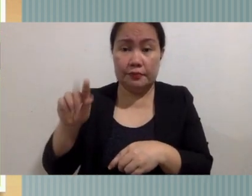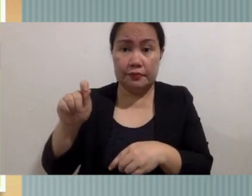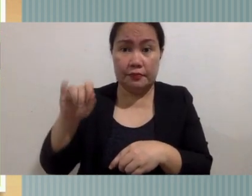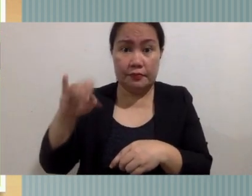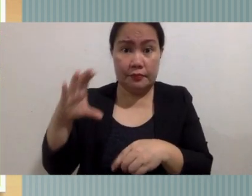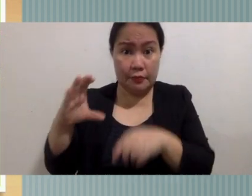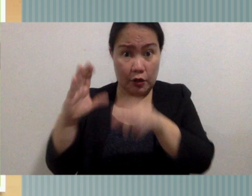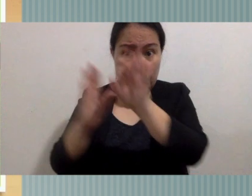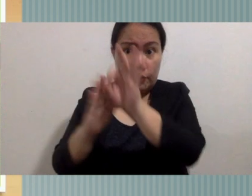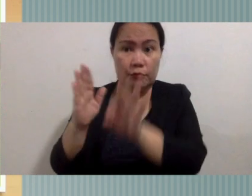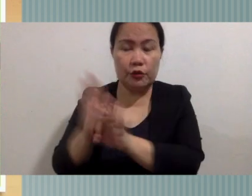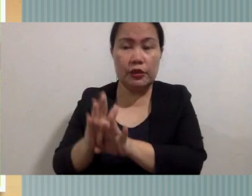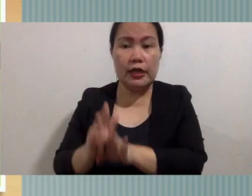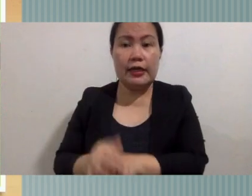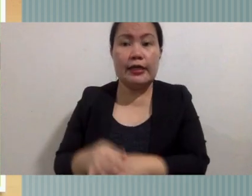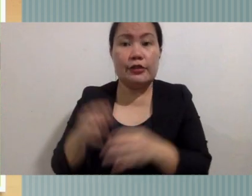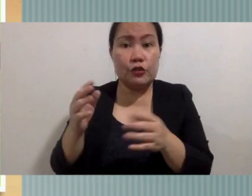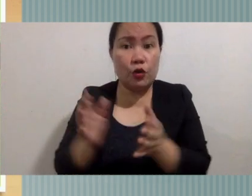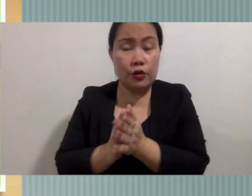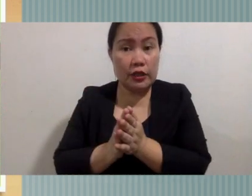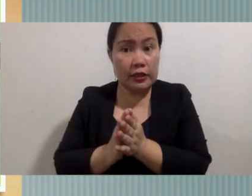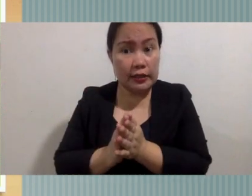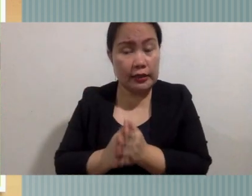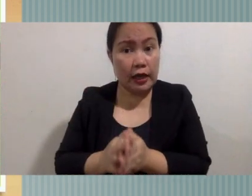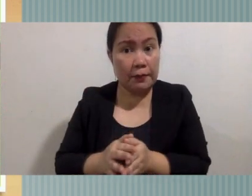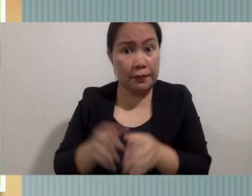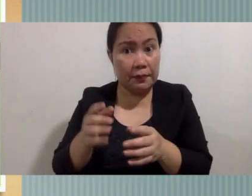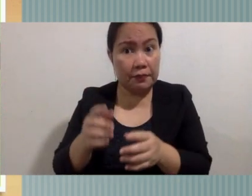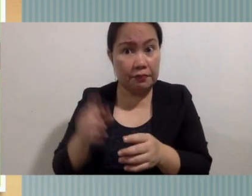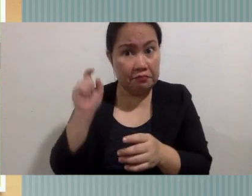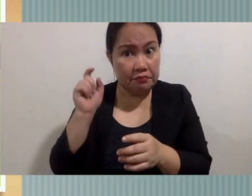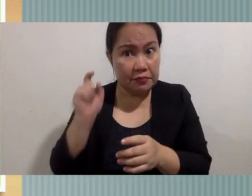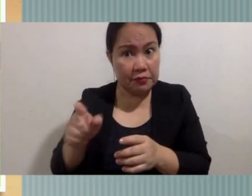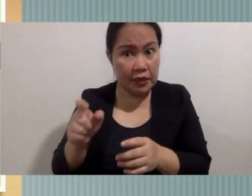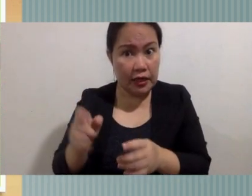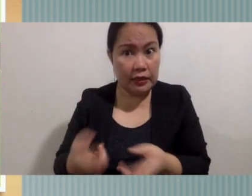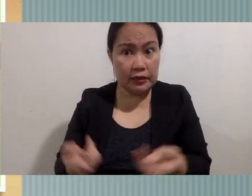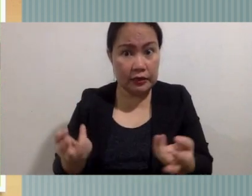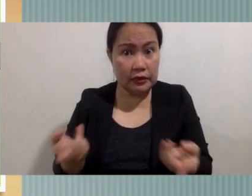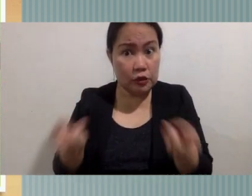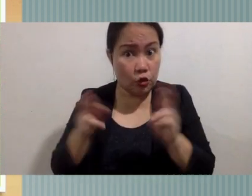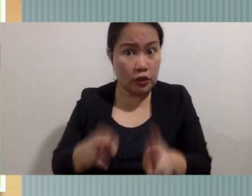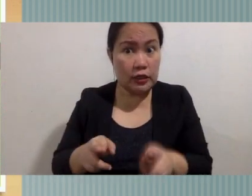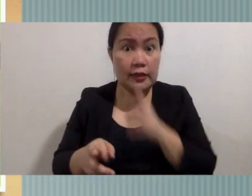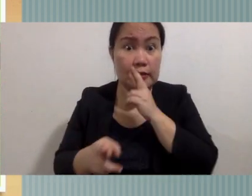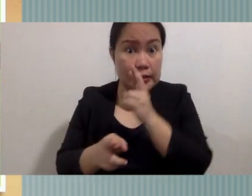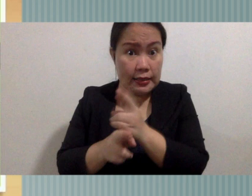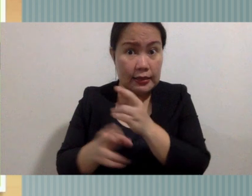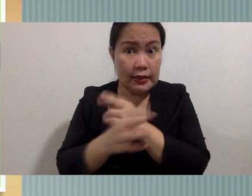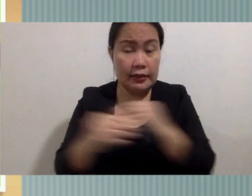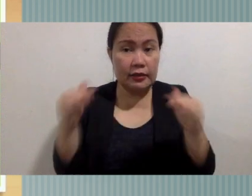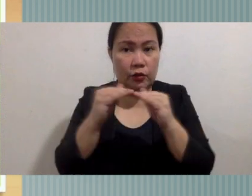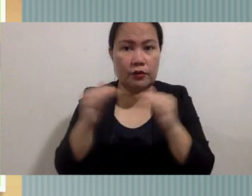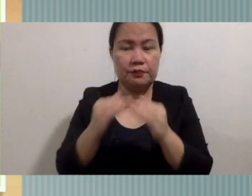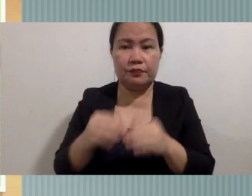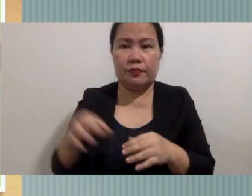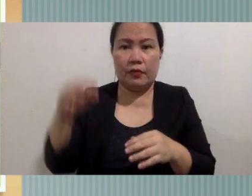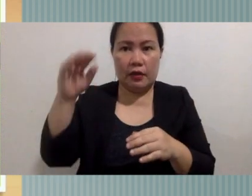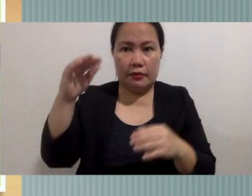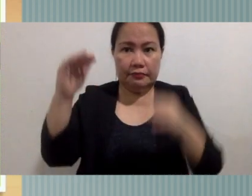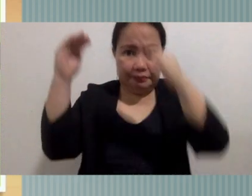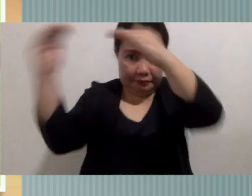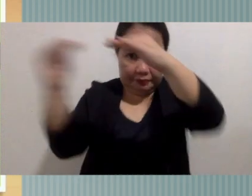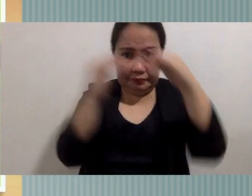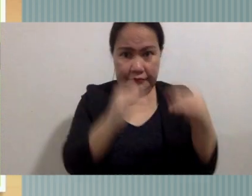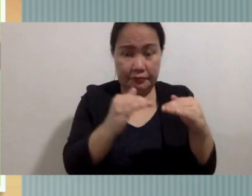or solution natin dito ay real numbers and equal. So let us try. So let us substitute the